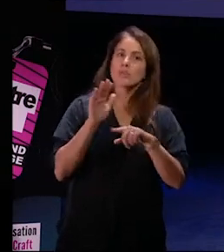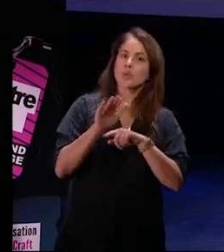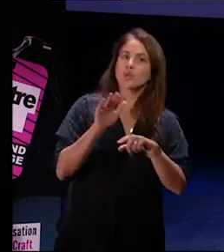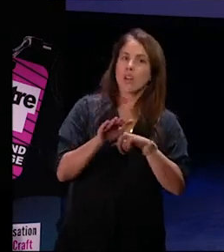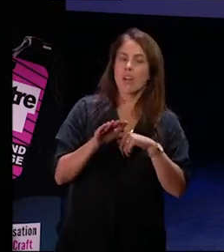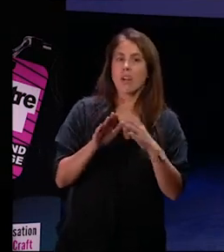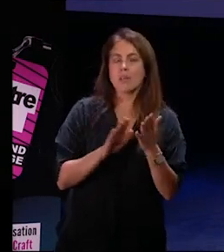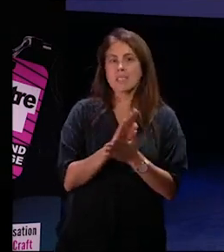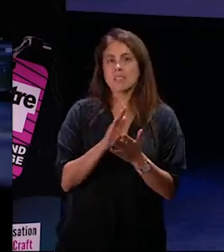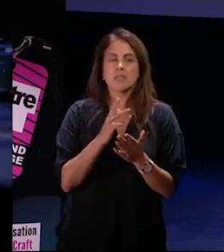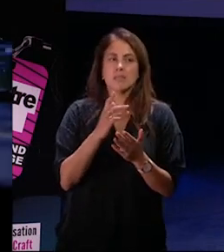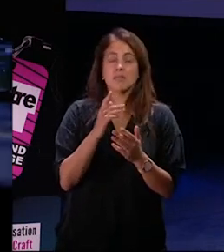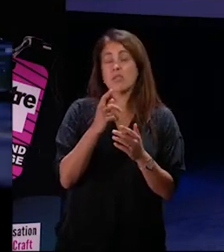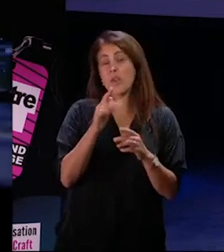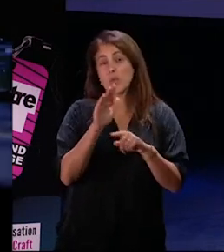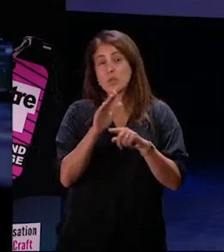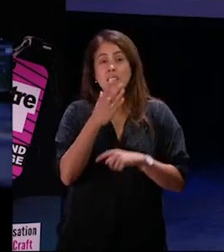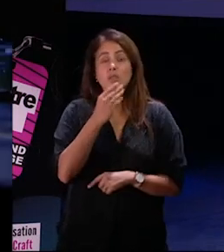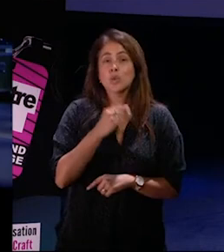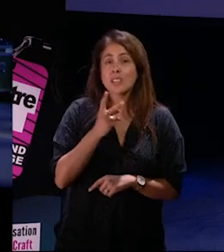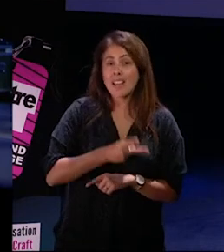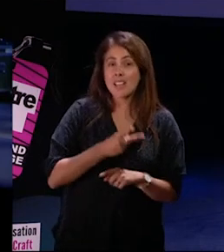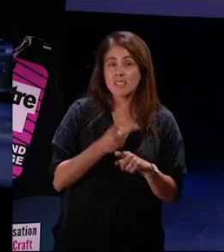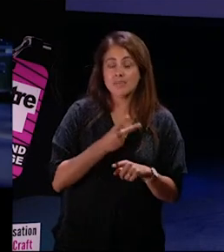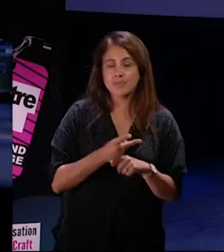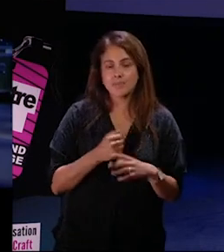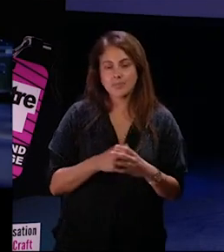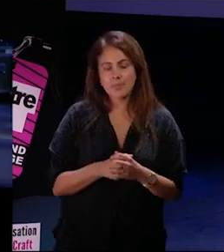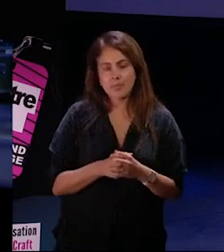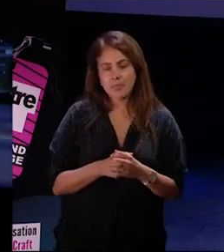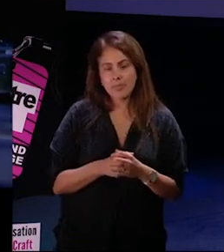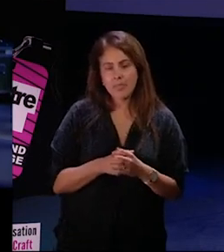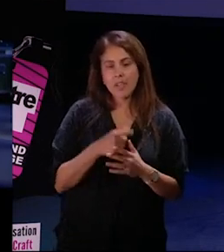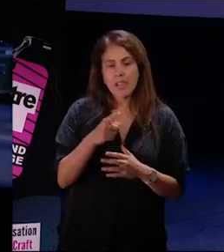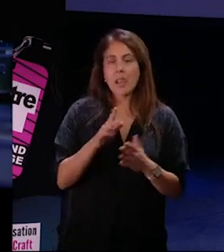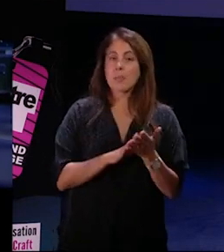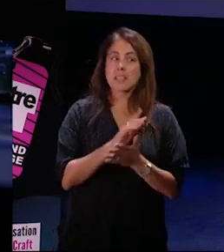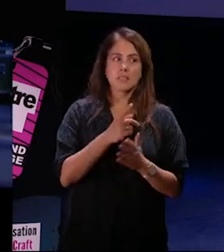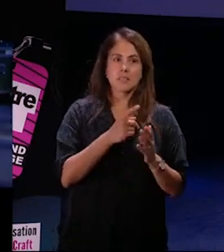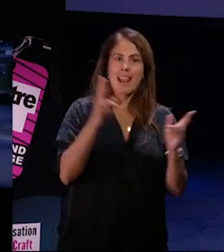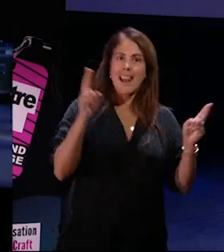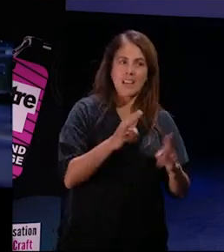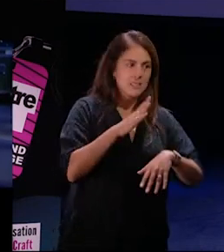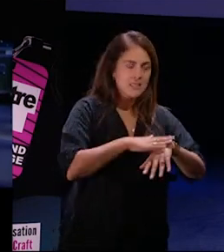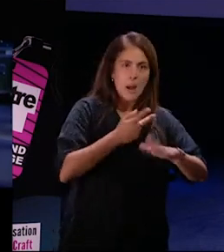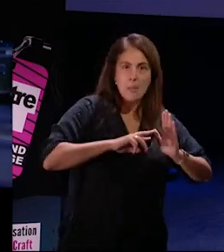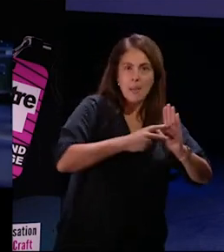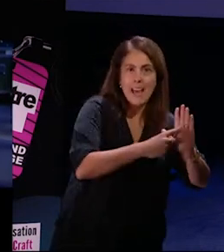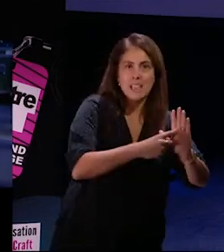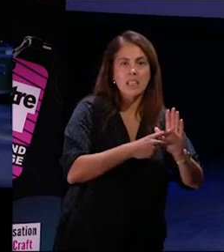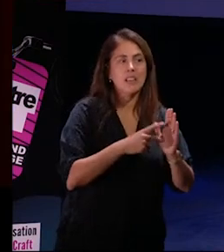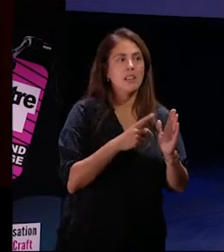you know, so it's future-proof. Absolutely. I agree. It takes a lot of time away from the planning process, the early collaboration